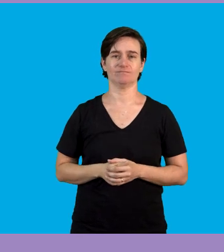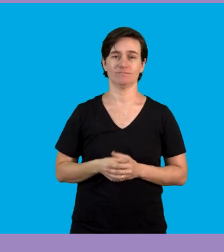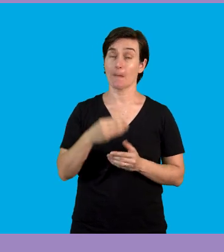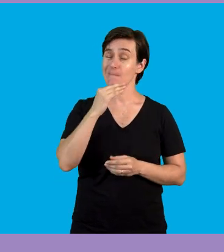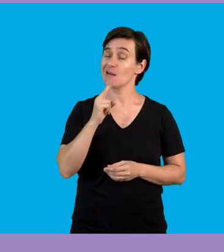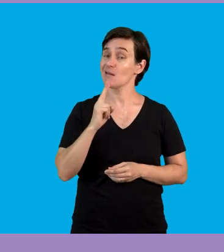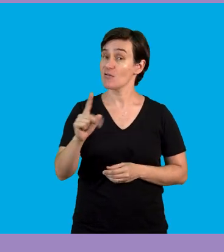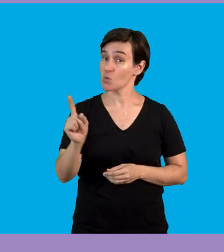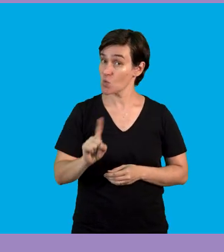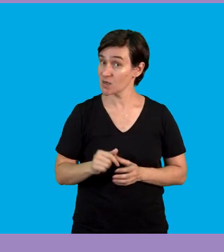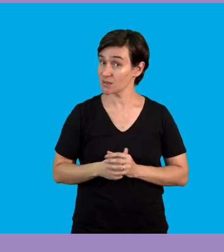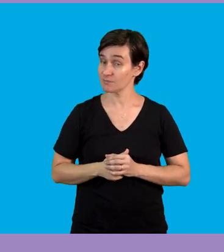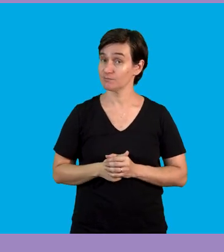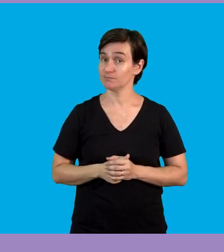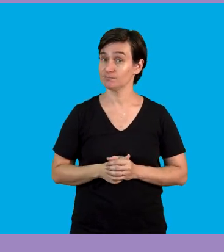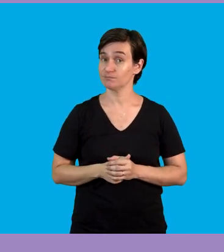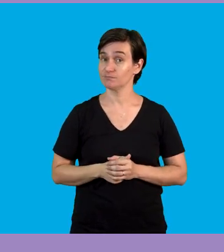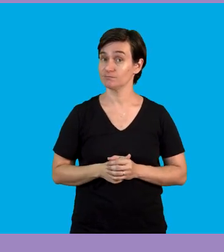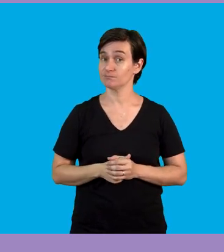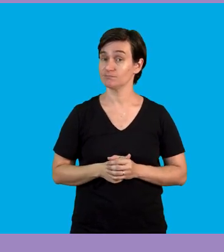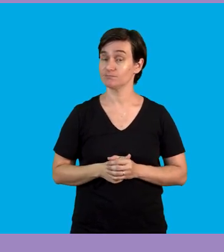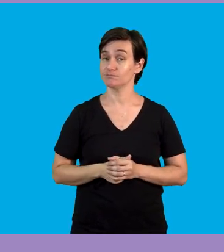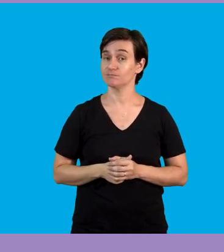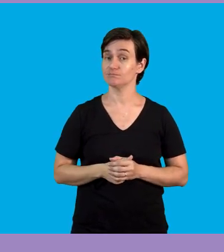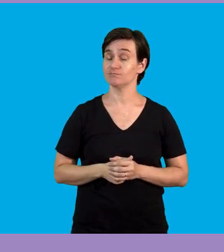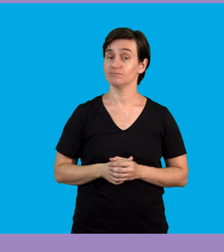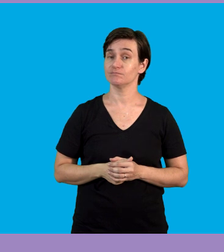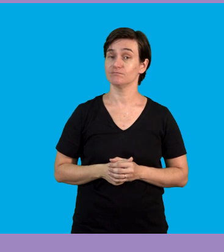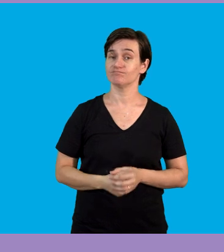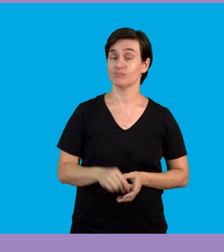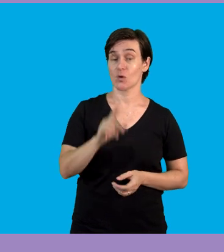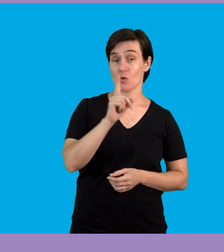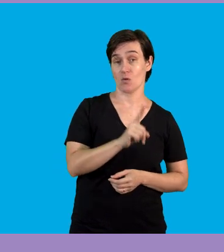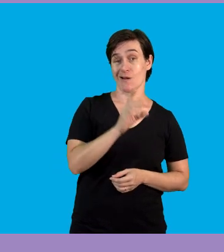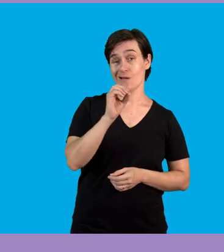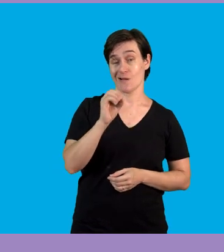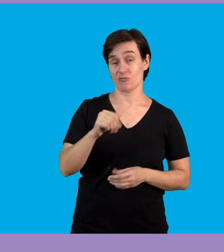that will give us a final answer for the area to be